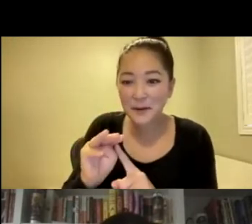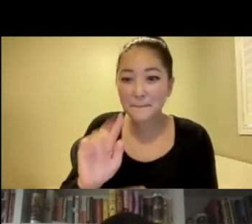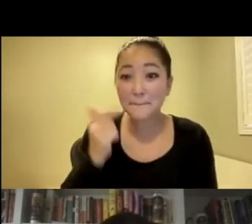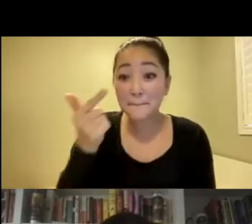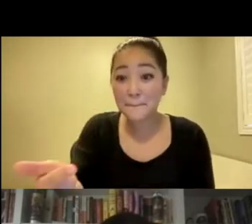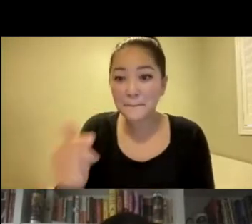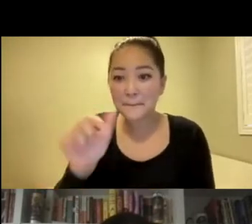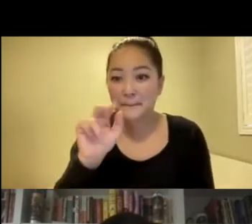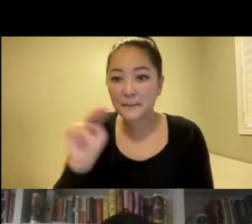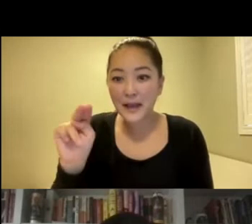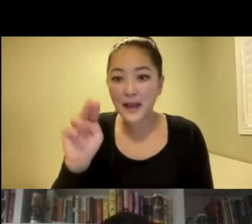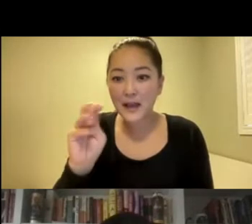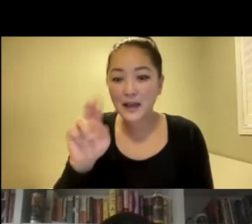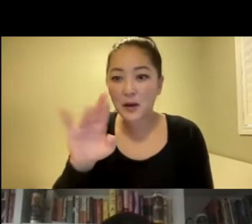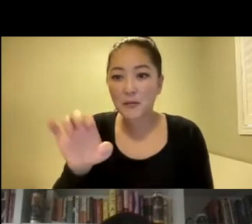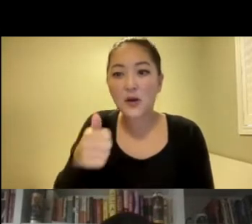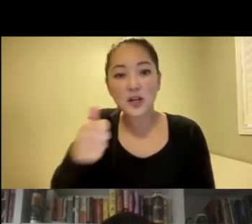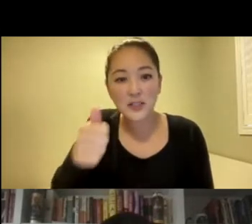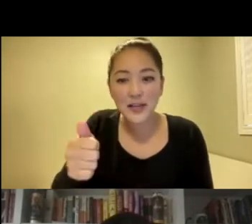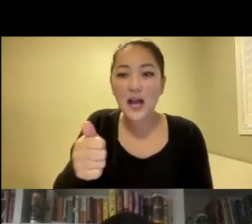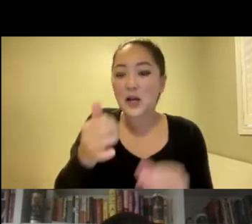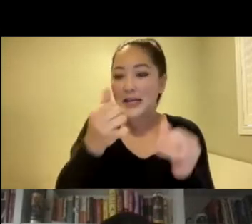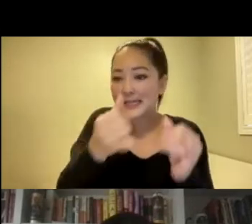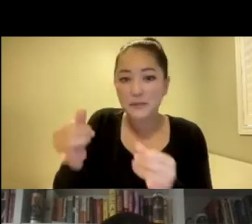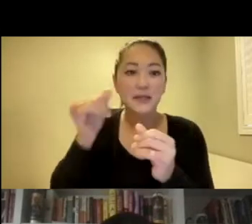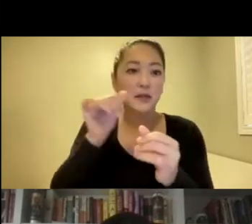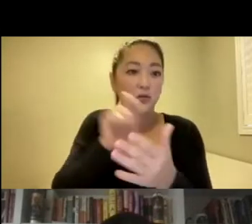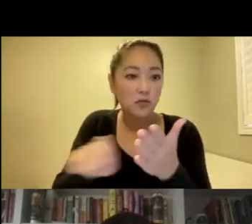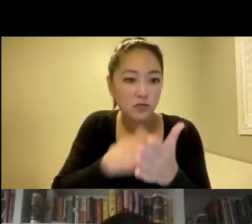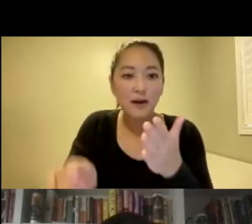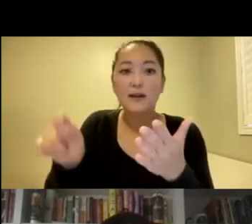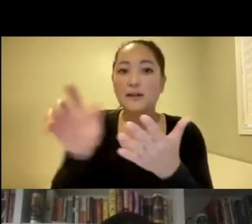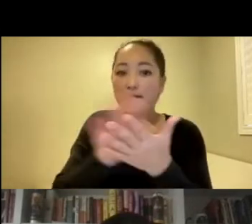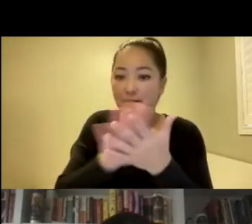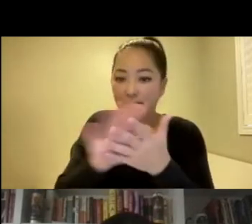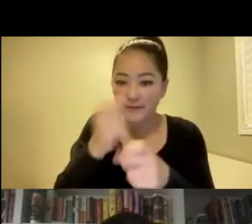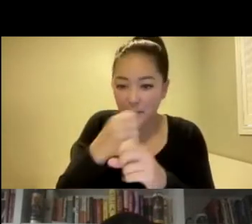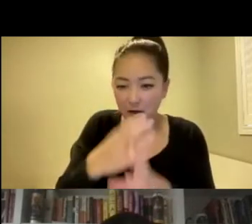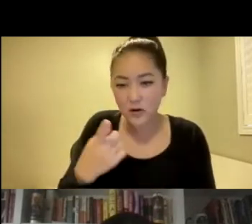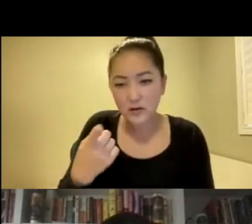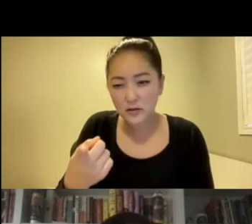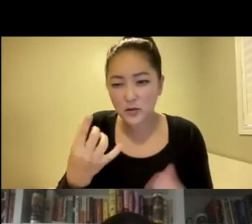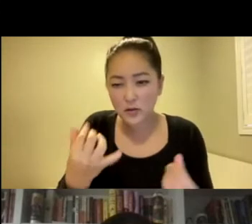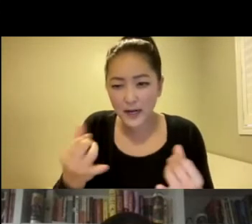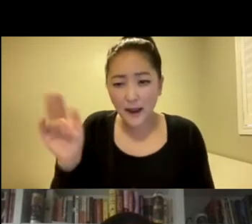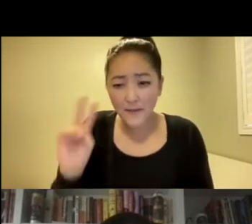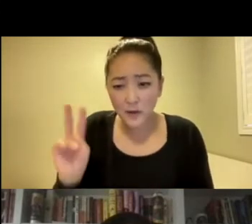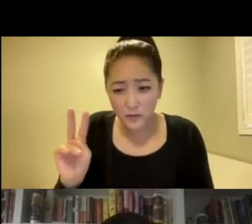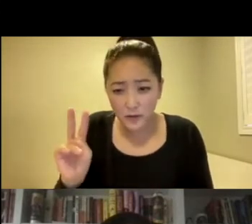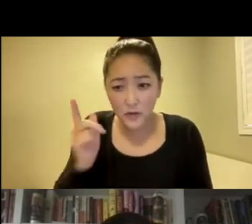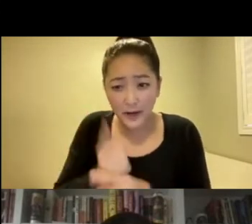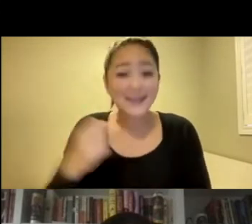you're independent filmmaker, writer, visual artist. You are currently in Vancouver? Yes. Yes,